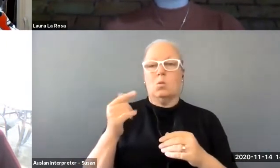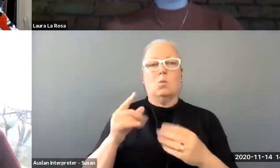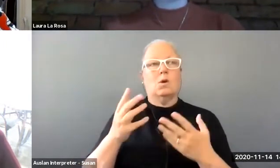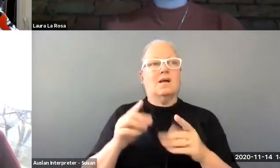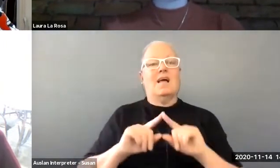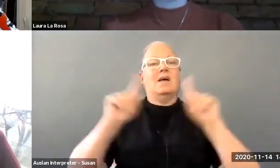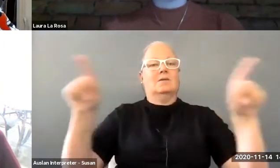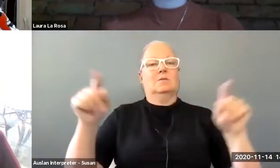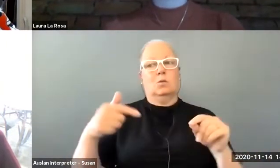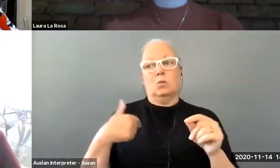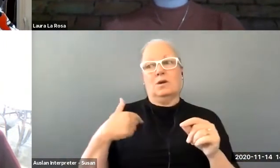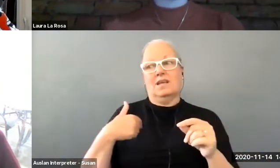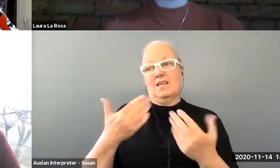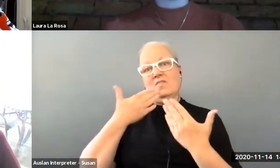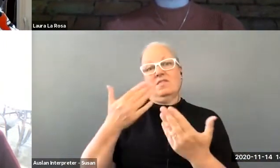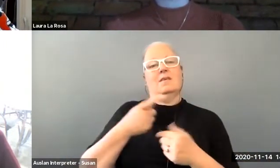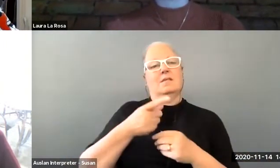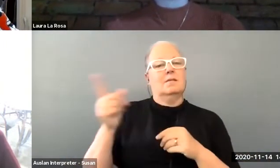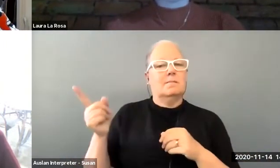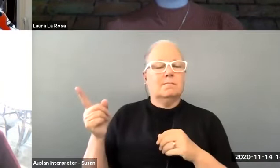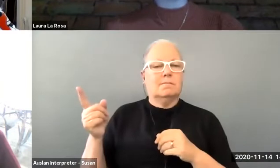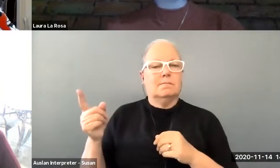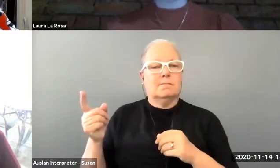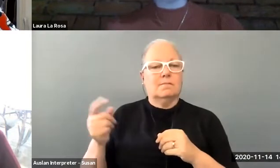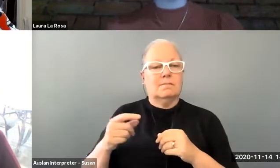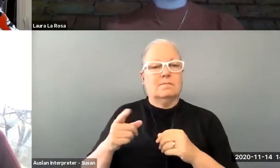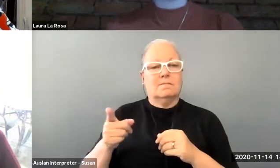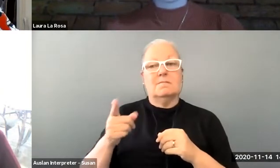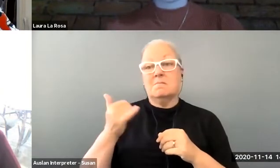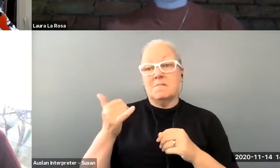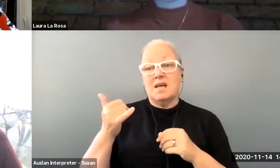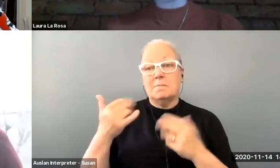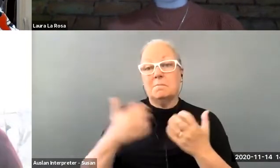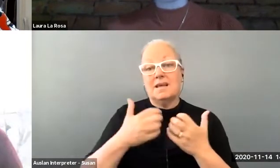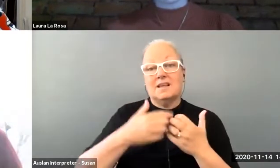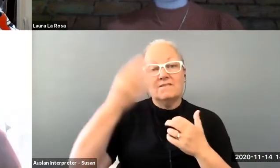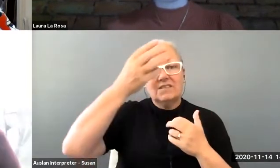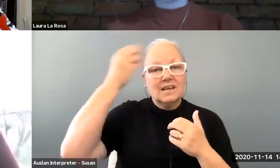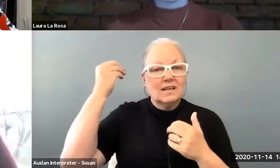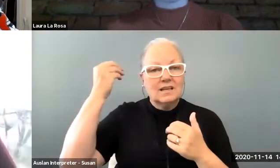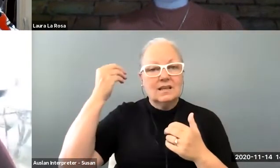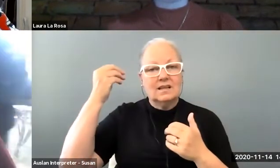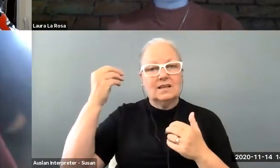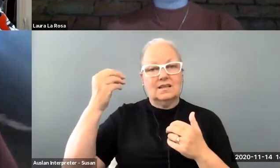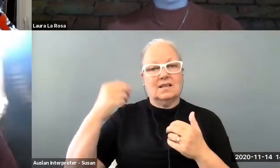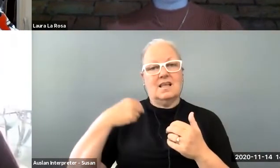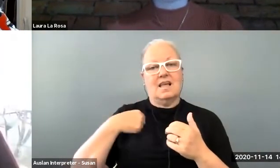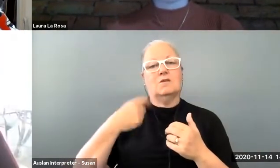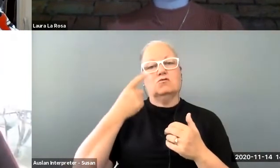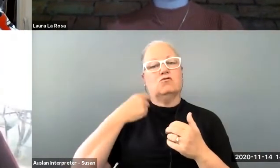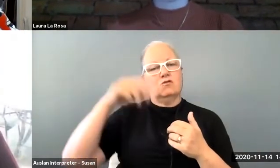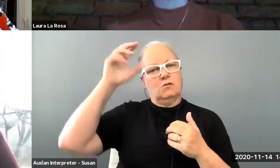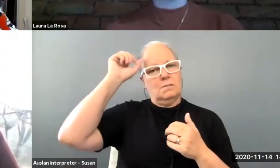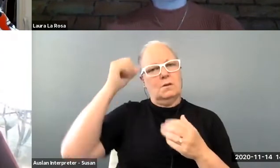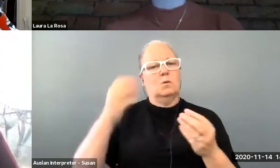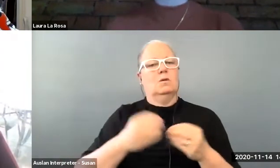now benefit from and that may have been forgotten. And that's something that, you know, I really keep in mind with my